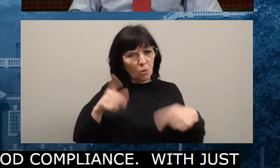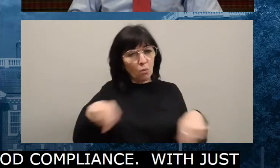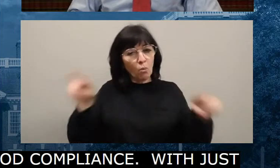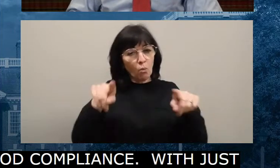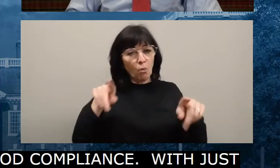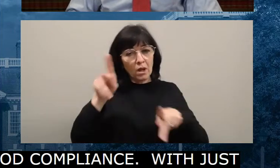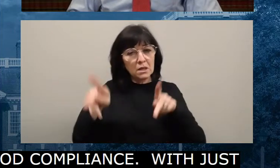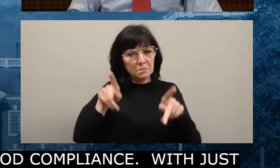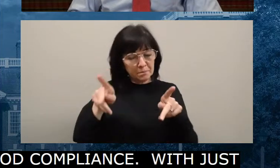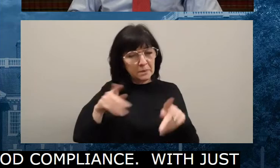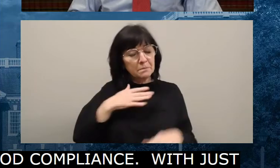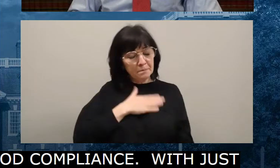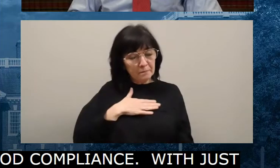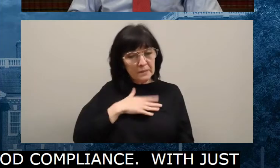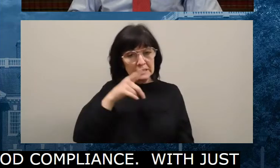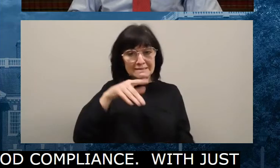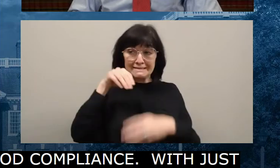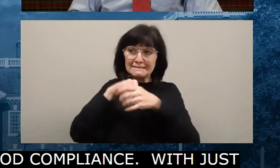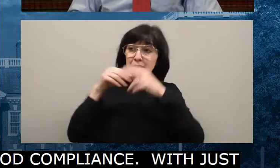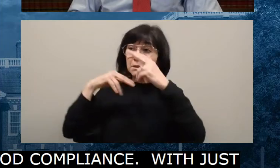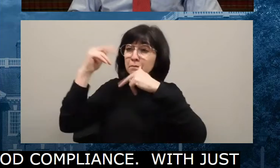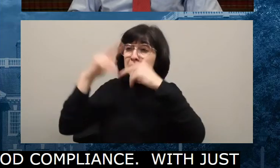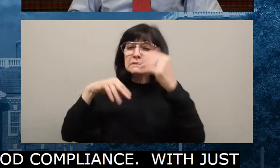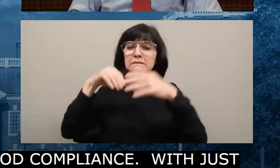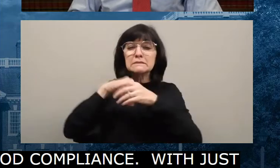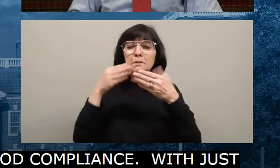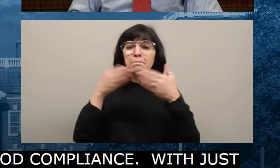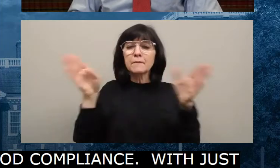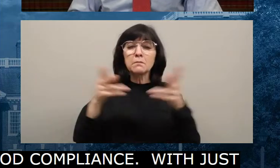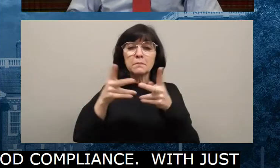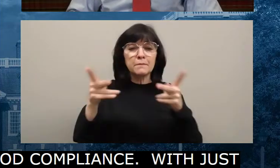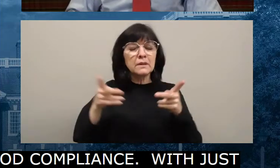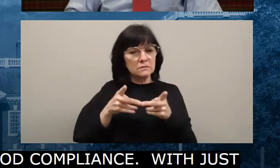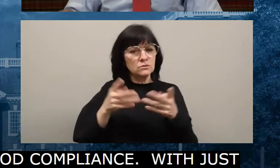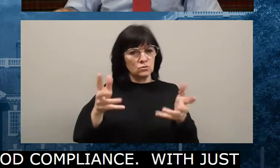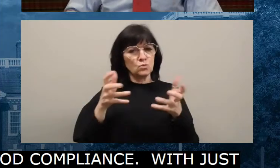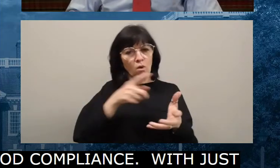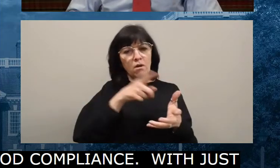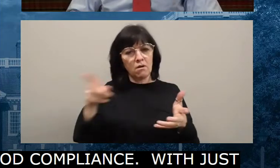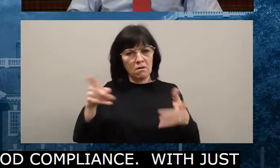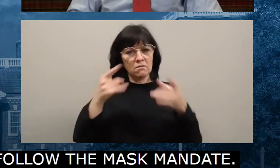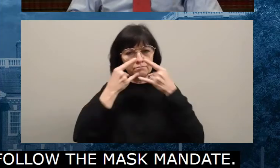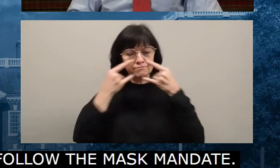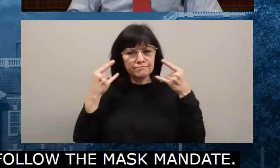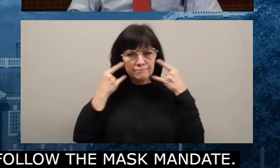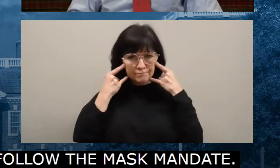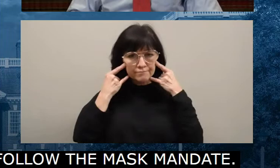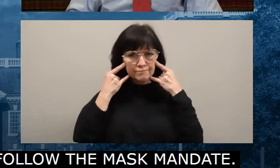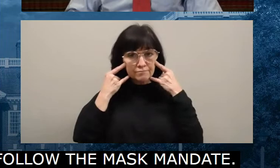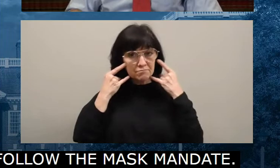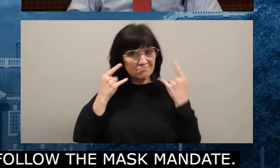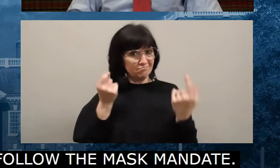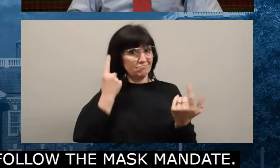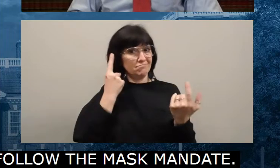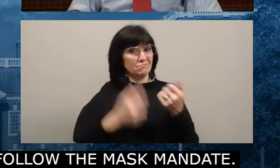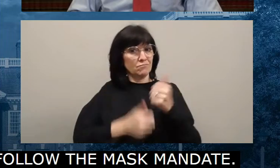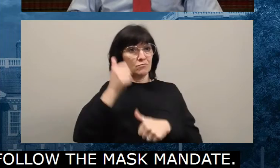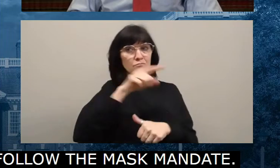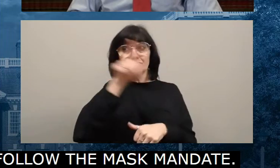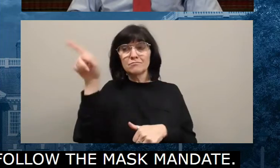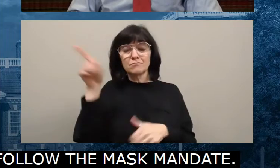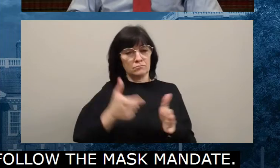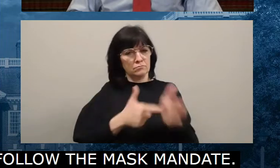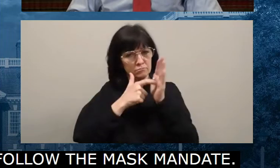inside. Much higher risk for inside venues, required that people wear masks.